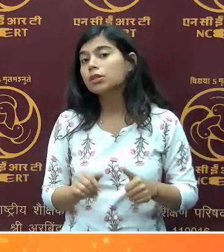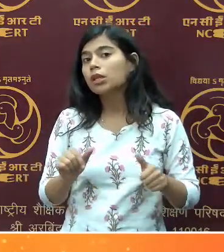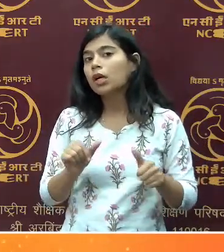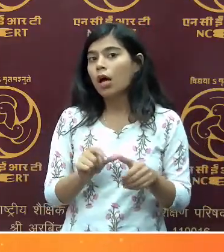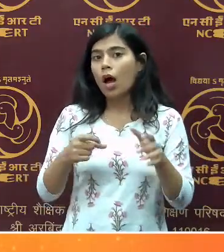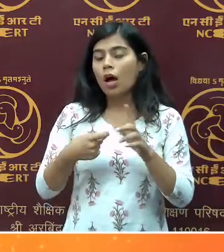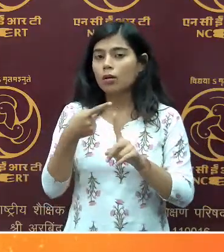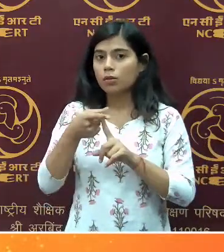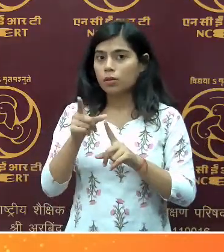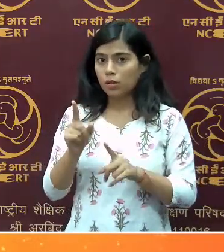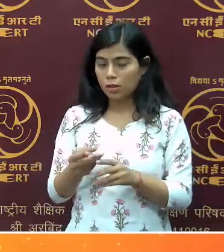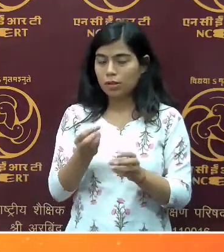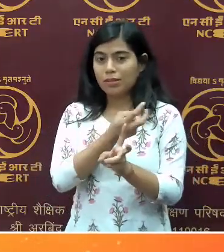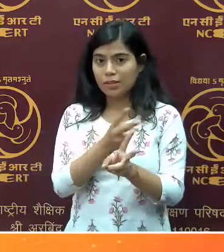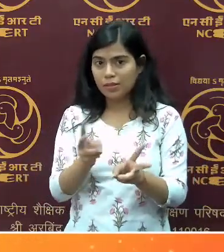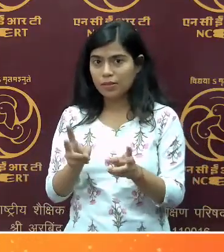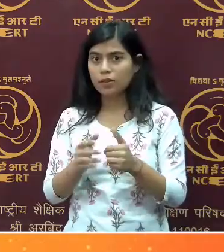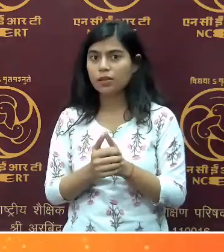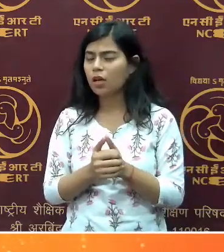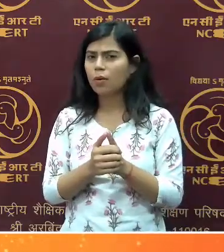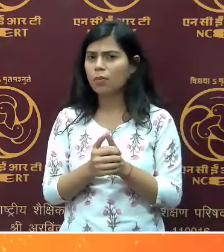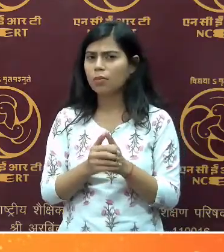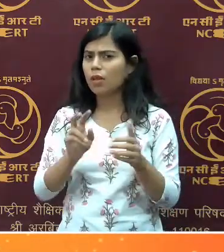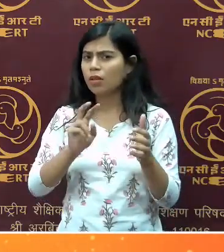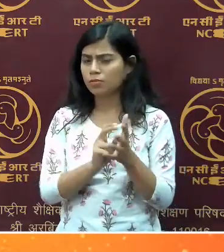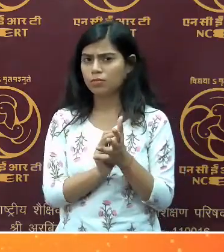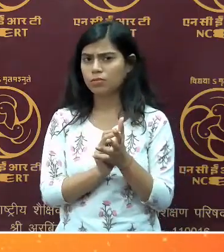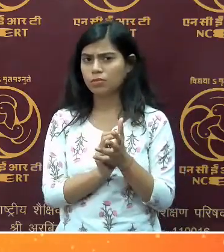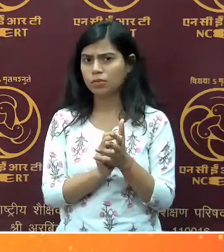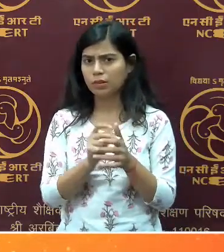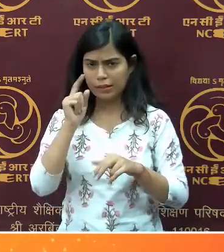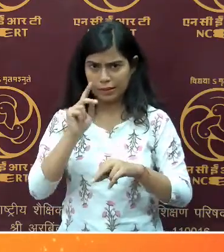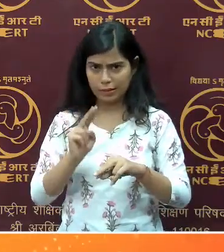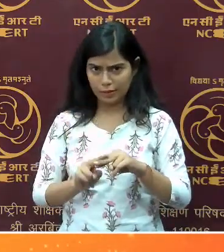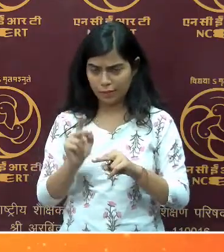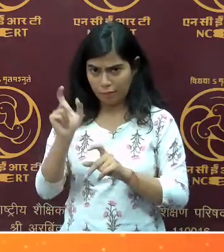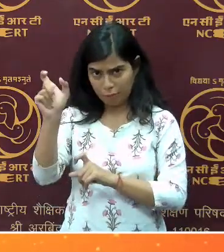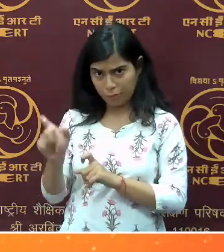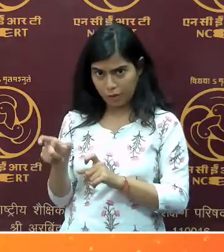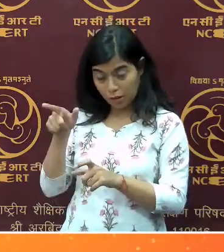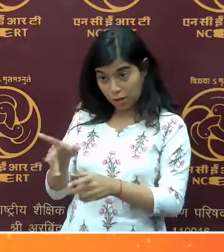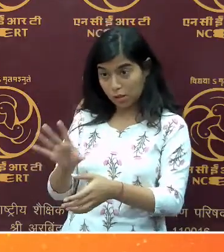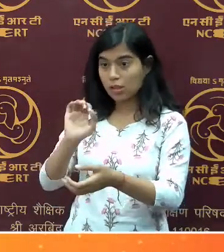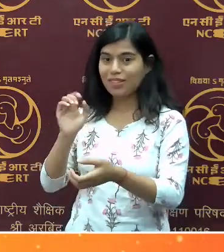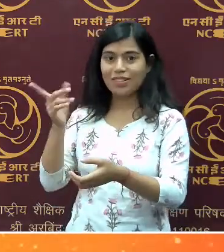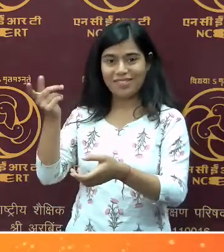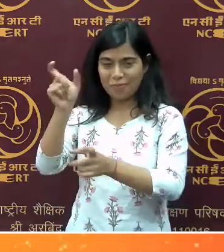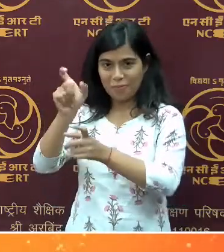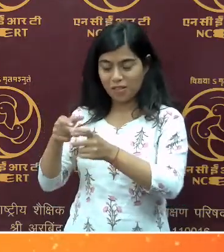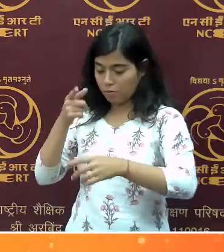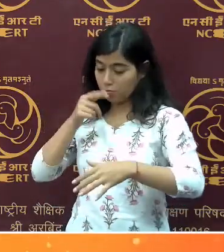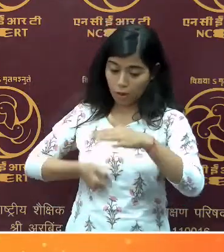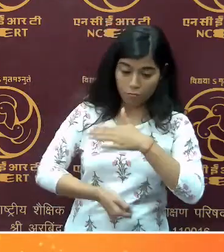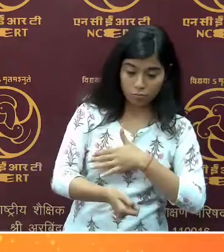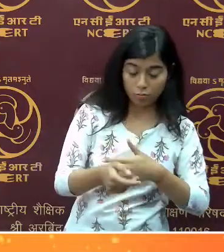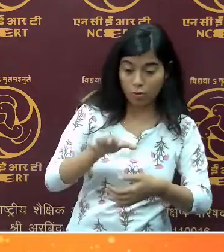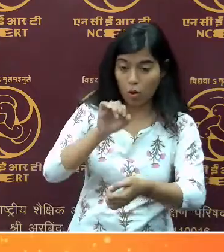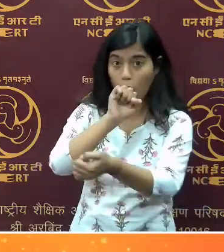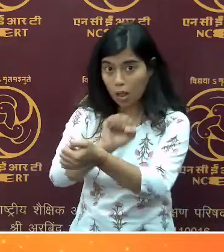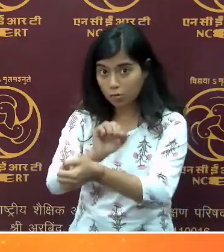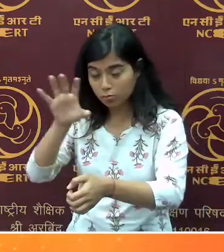freedom against arbitrary arrest and detention. If any person is arrested or detained, there are certain freedoms